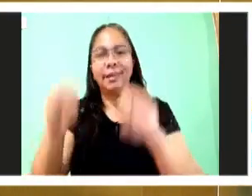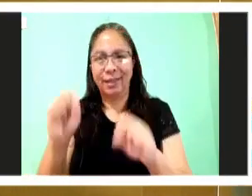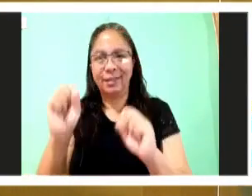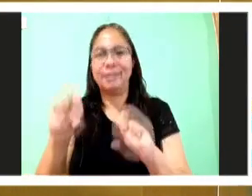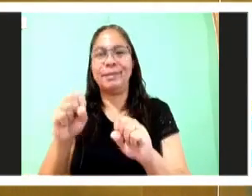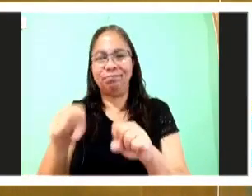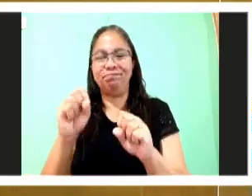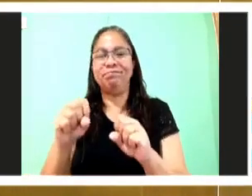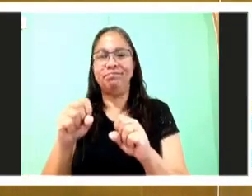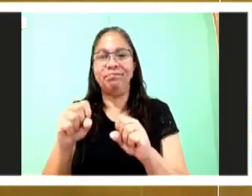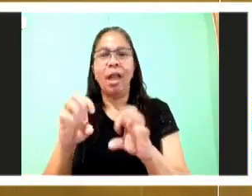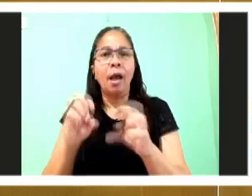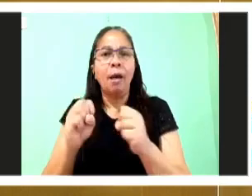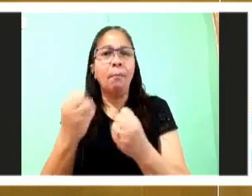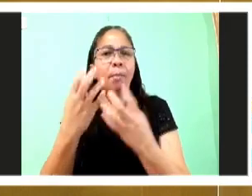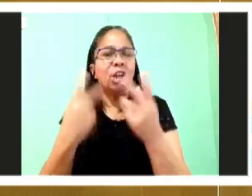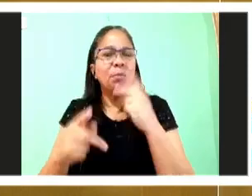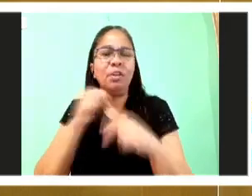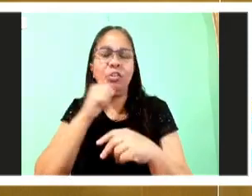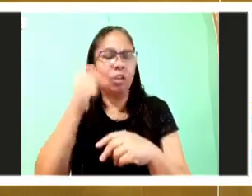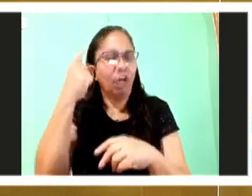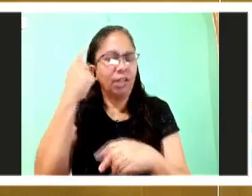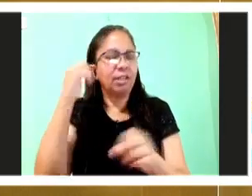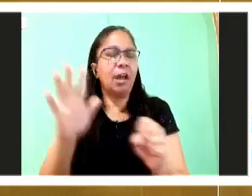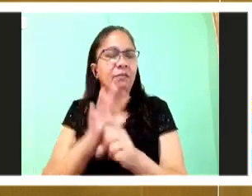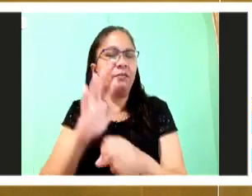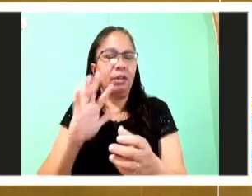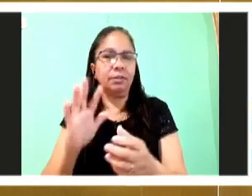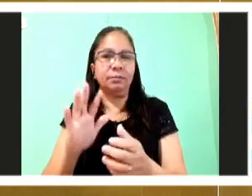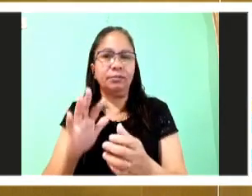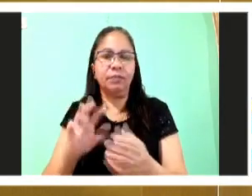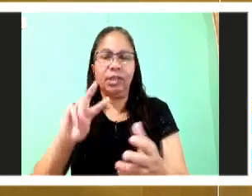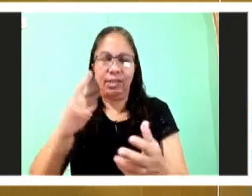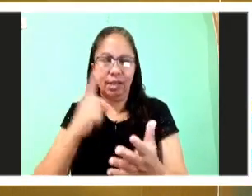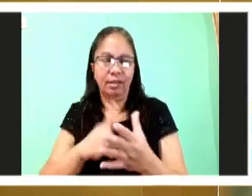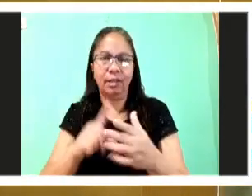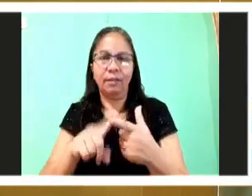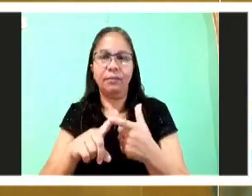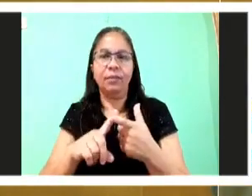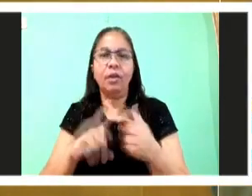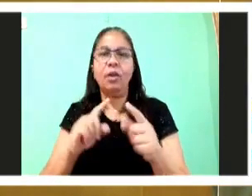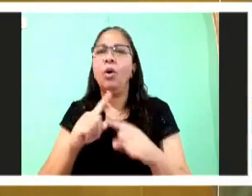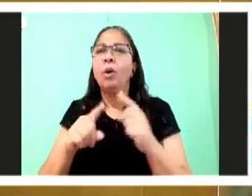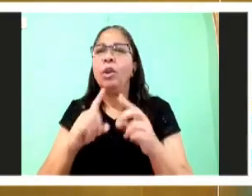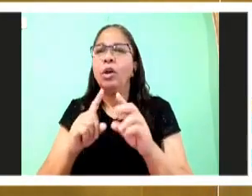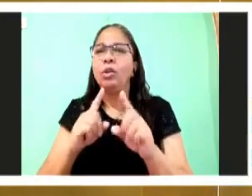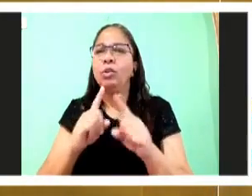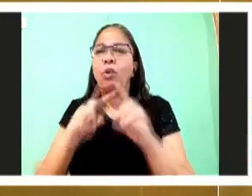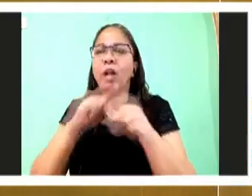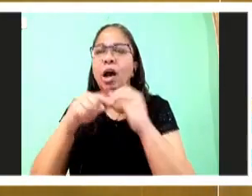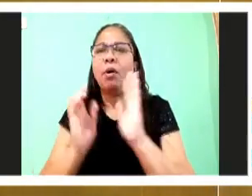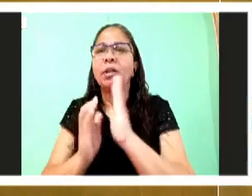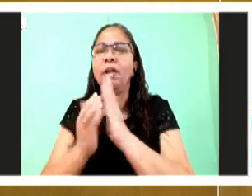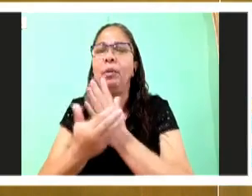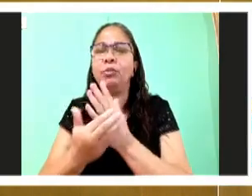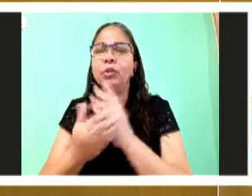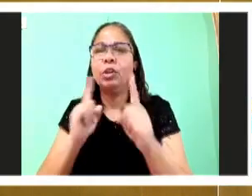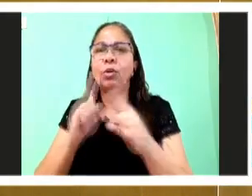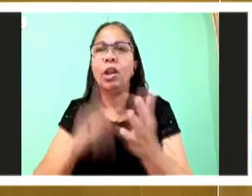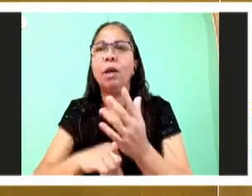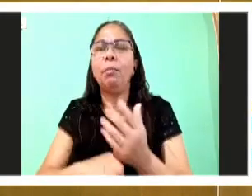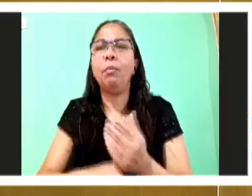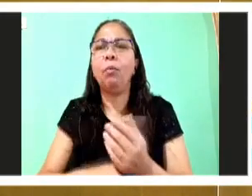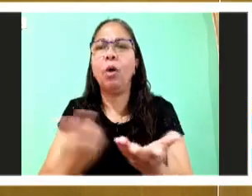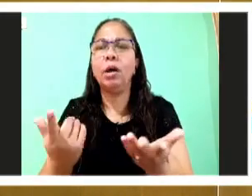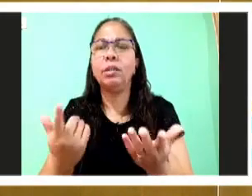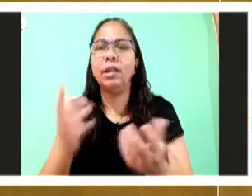people have been perpetuating. The second thing is this. When it talks about adultery, it's talking about the sixth commandment. And the